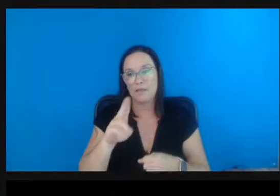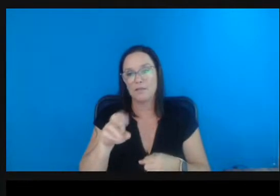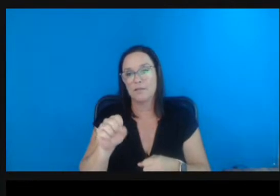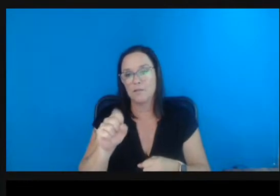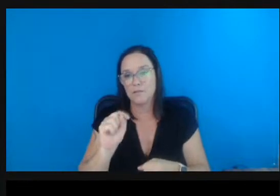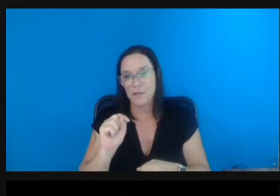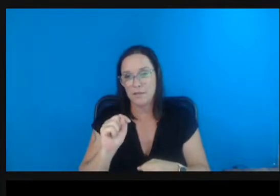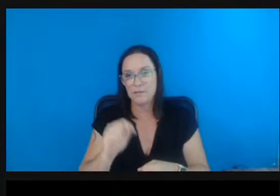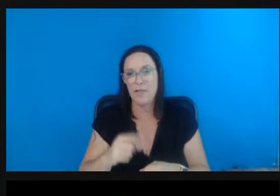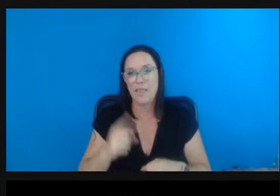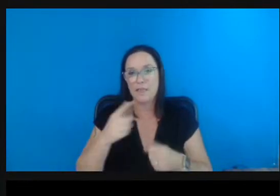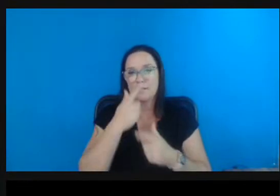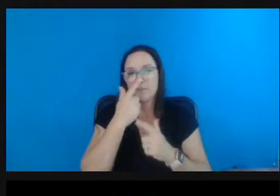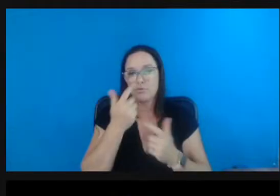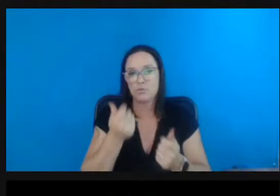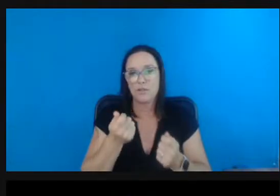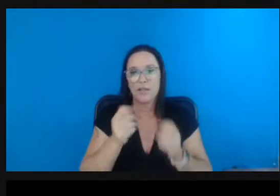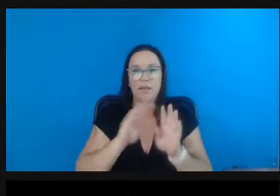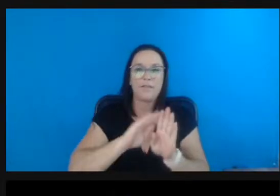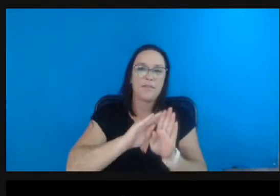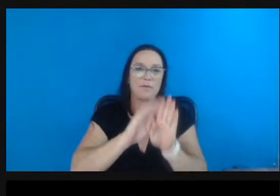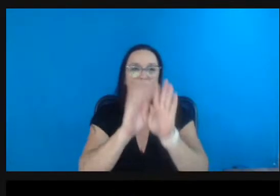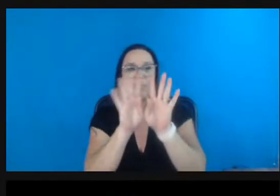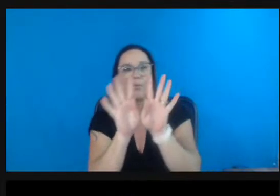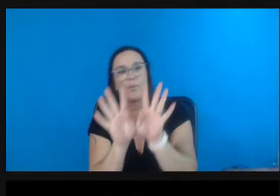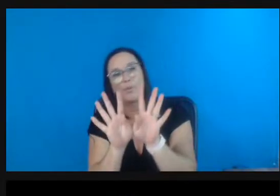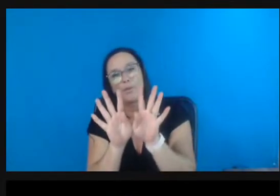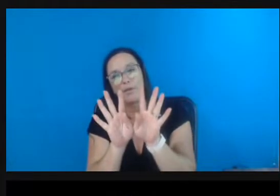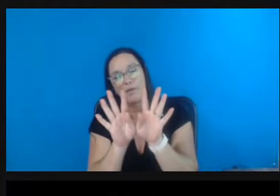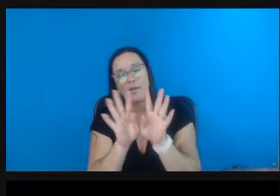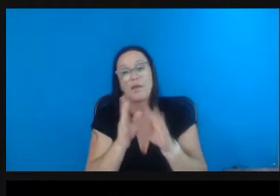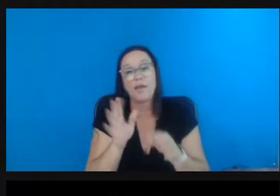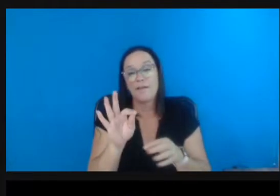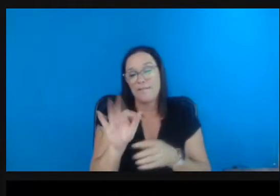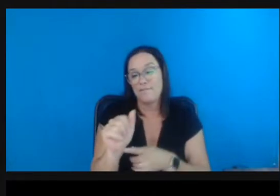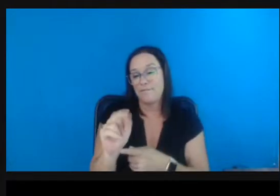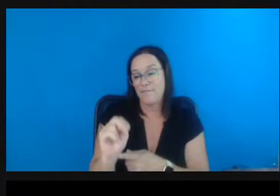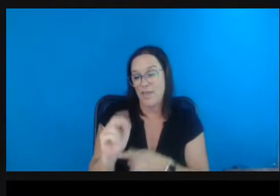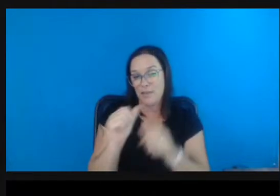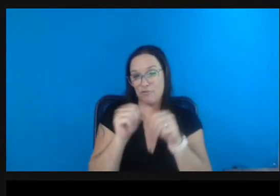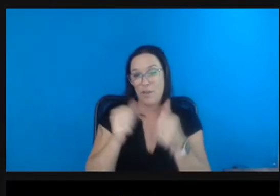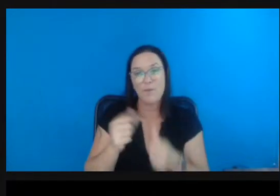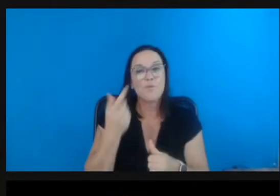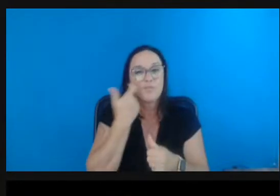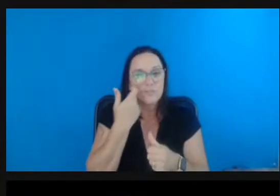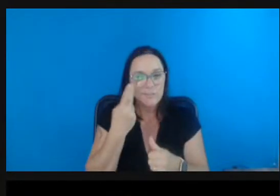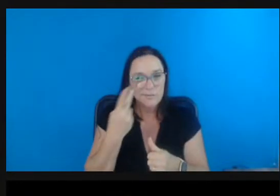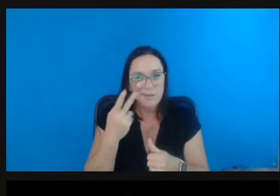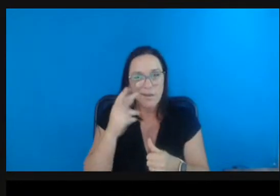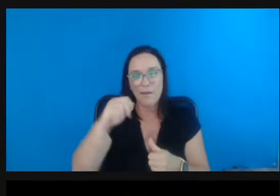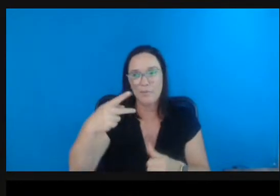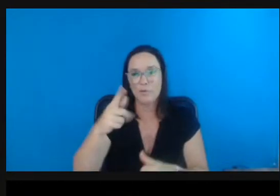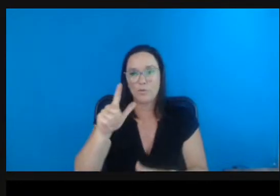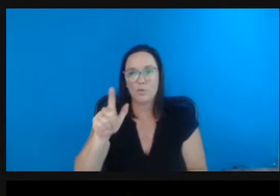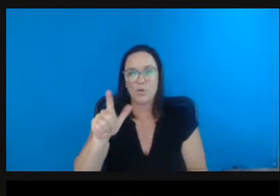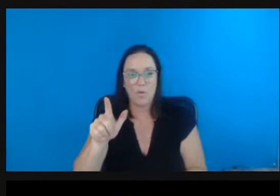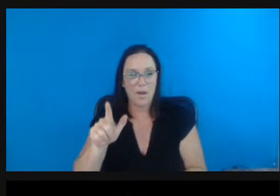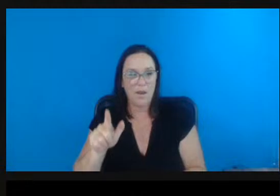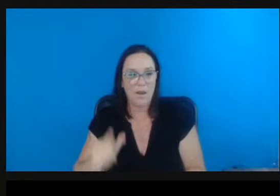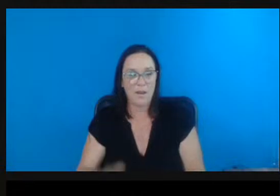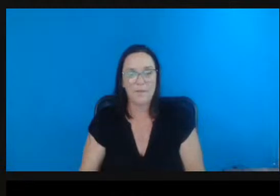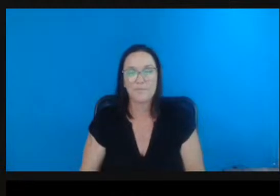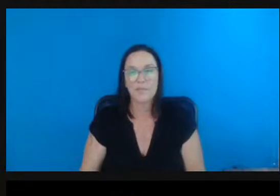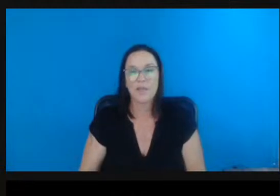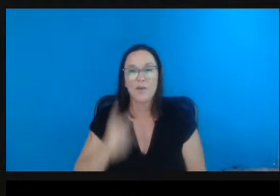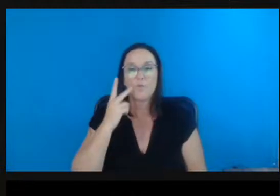is interesting fan-shaped fountain, something we saw in episode 21 as well. That's why another reason I like this page. We'll see this